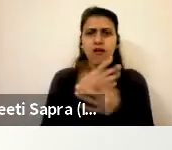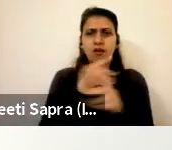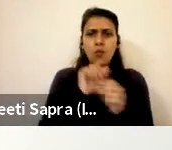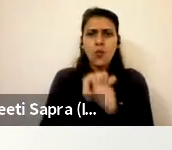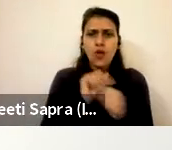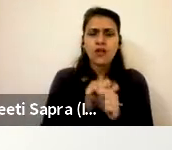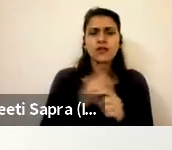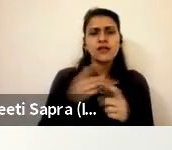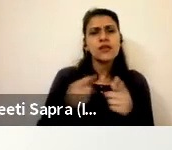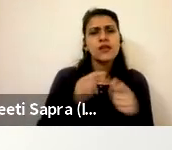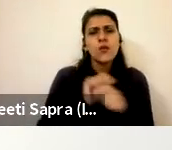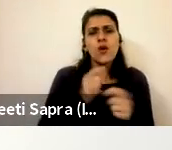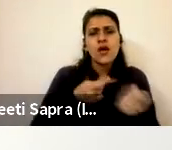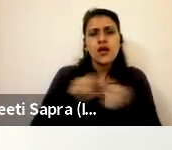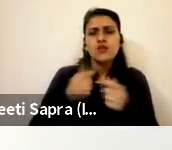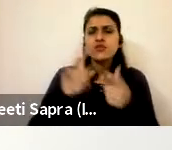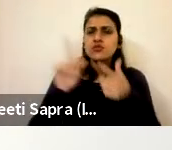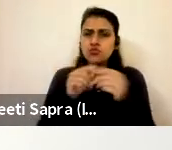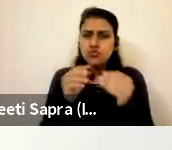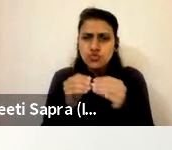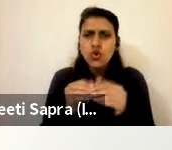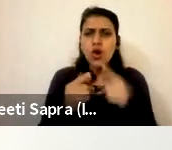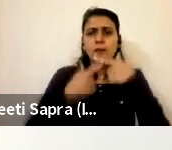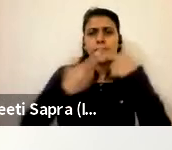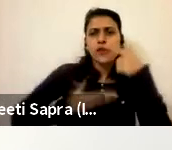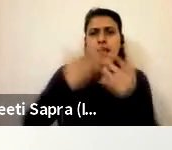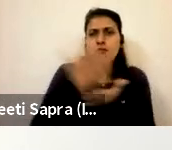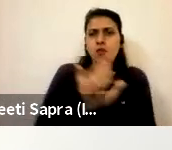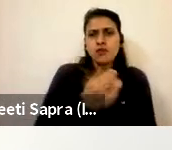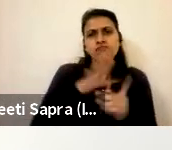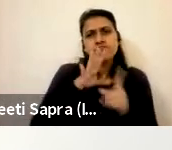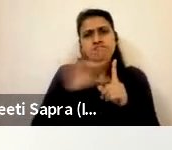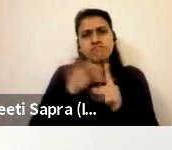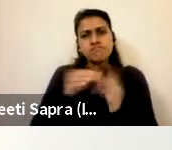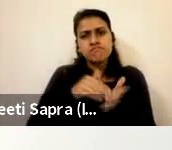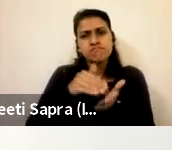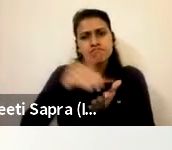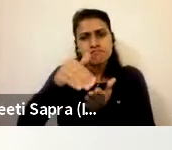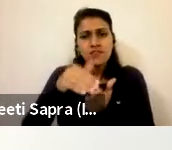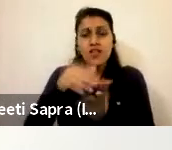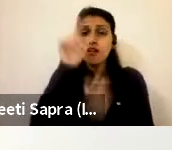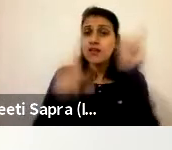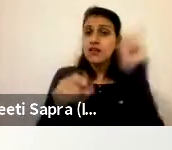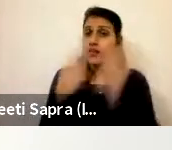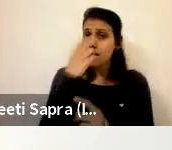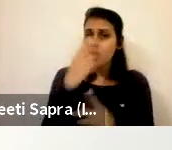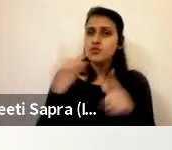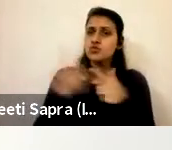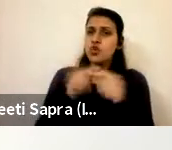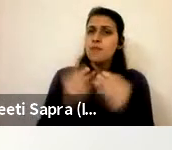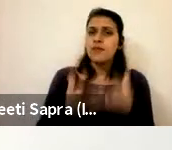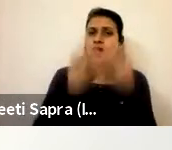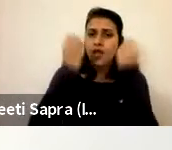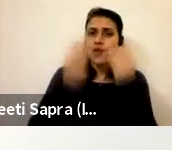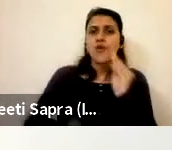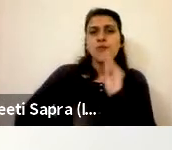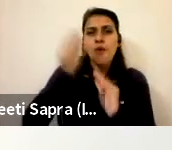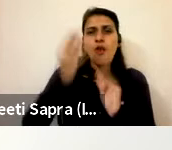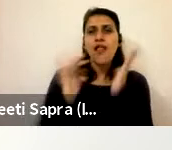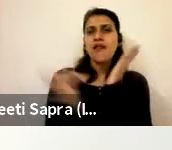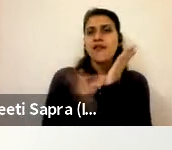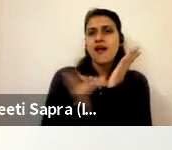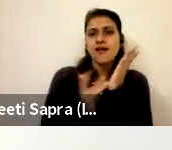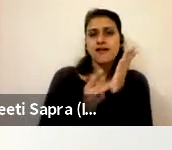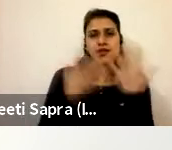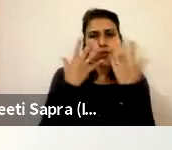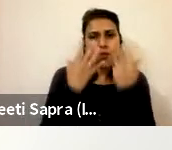run mentorship, recruitment, and technical training programs to help people with disabilities become more employable, especially in the tech sector. I would like to thank